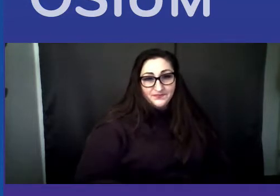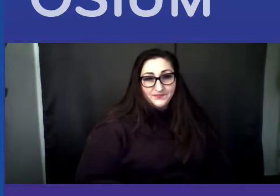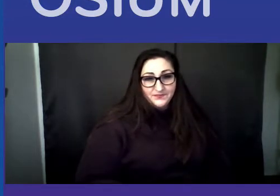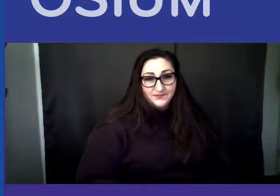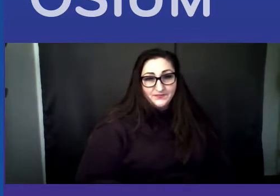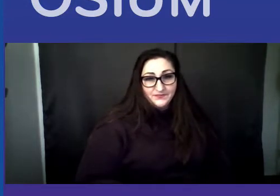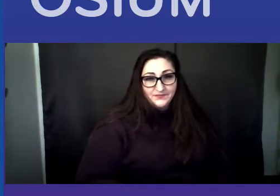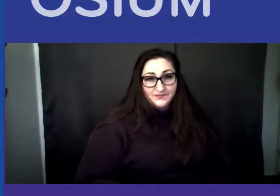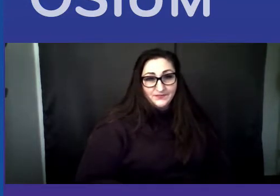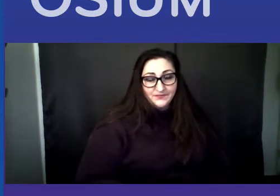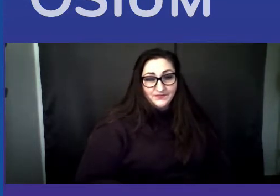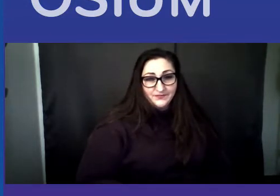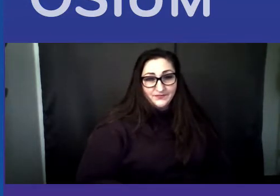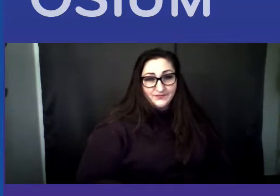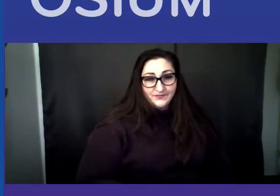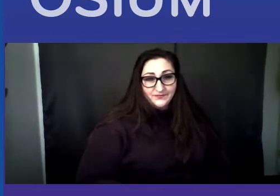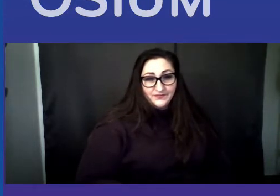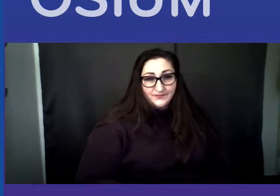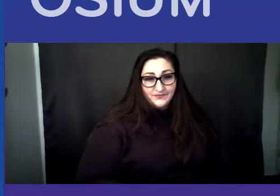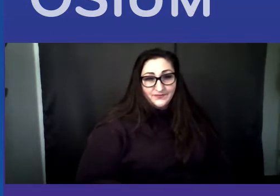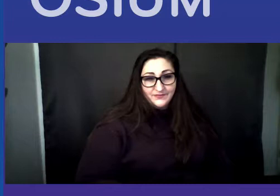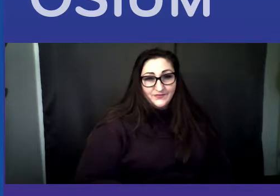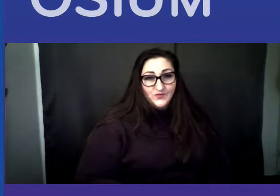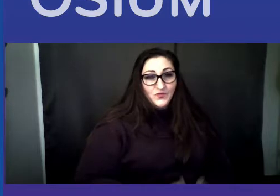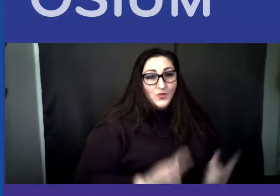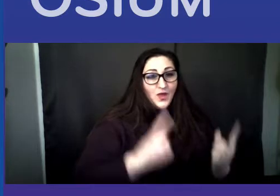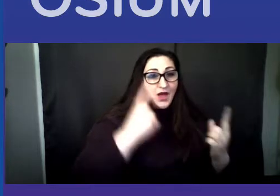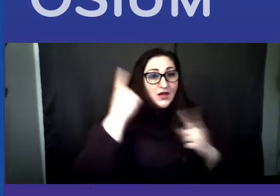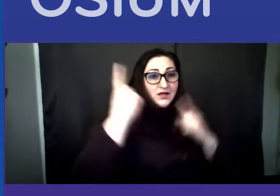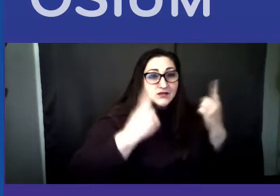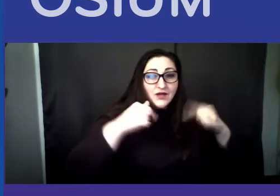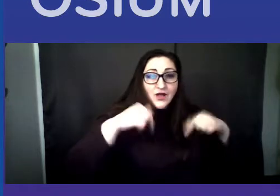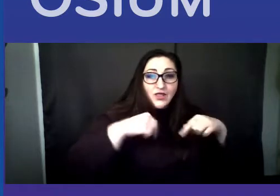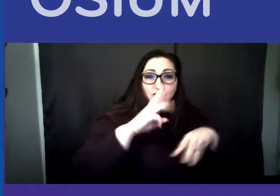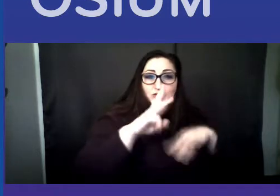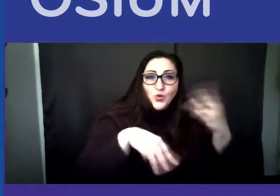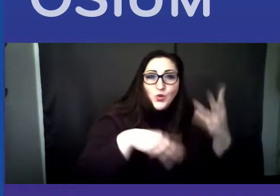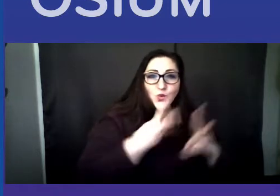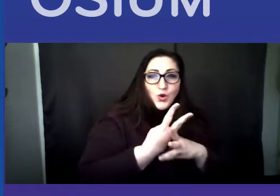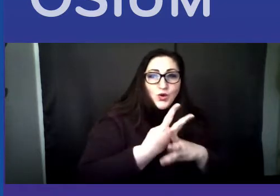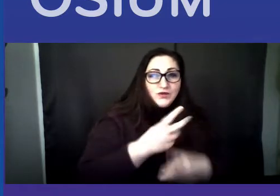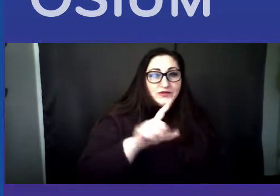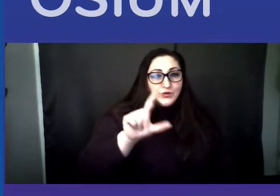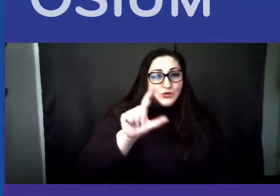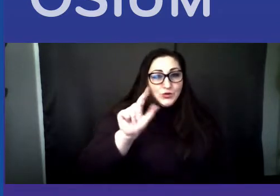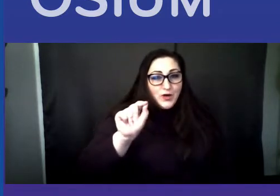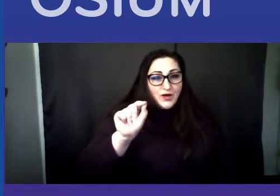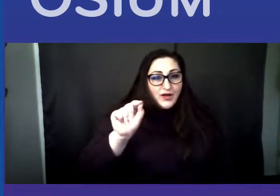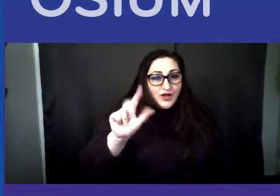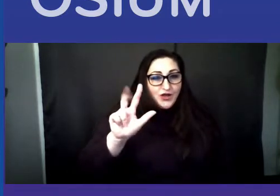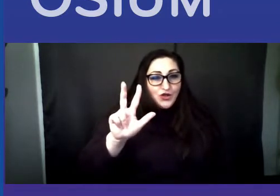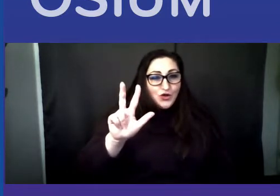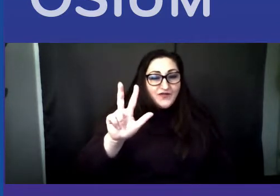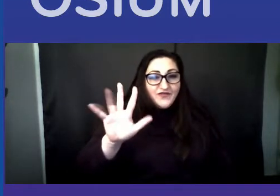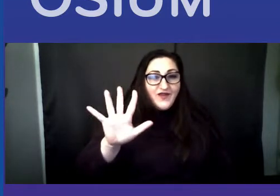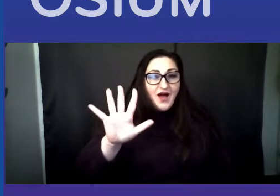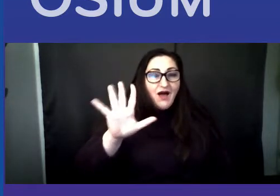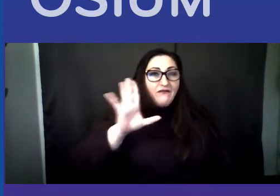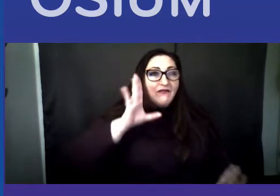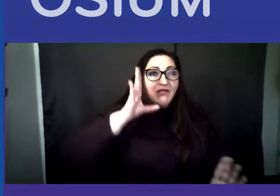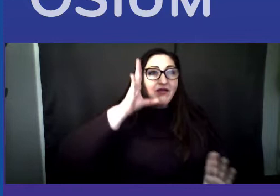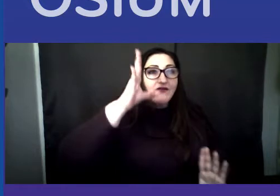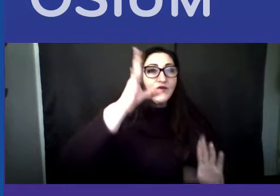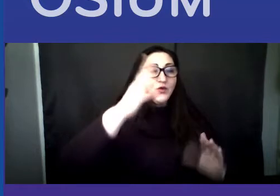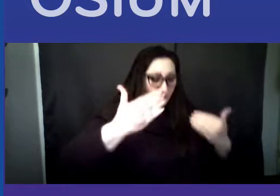Consider this world in 2035 that you're in, and as an artist and being that you